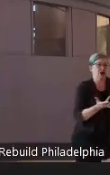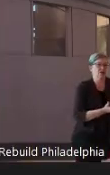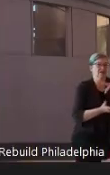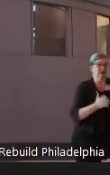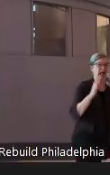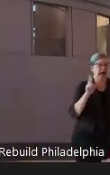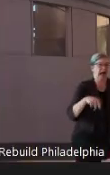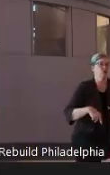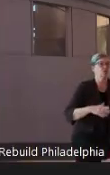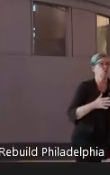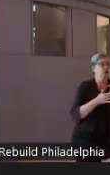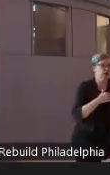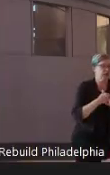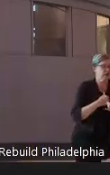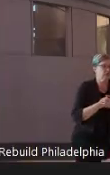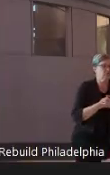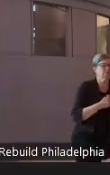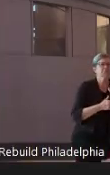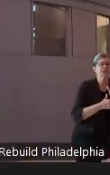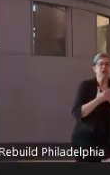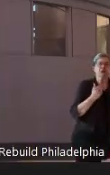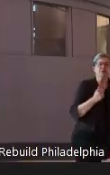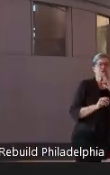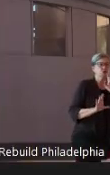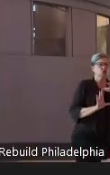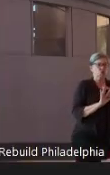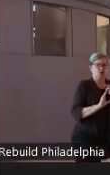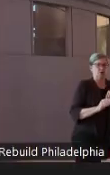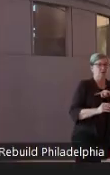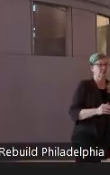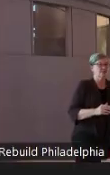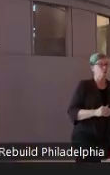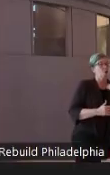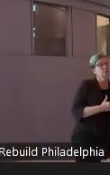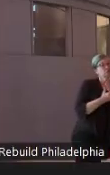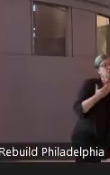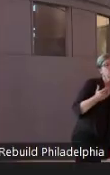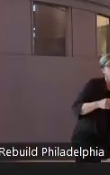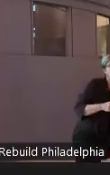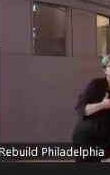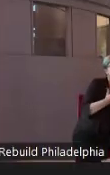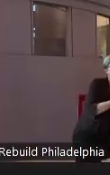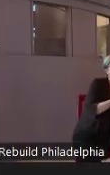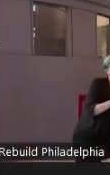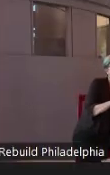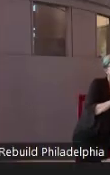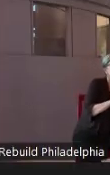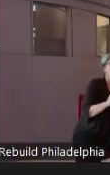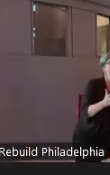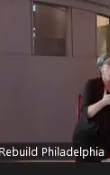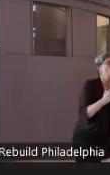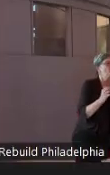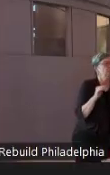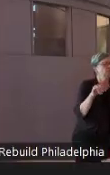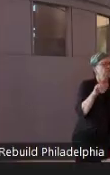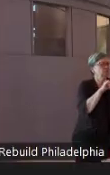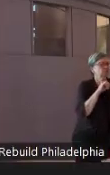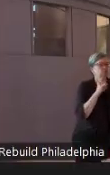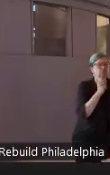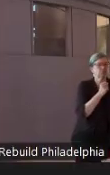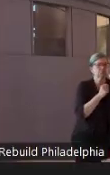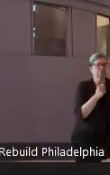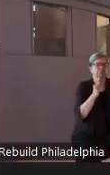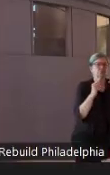right, some of you have been with us before, some of you have not. So we just want to level the playing ground, so to